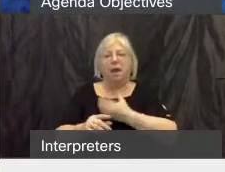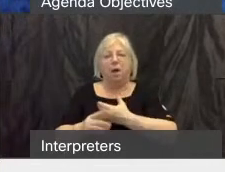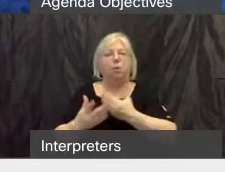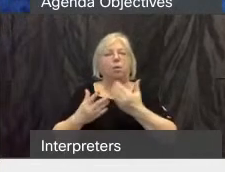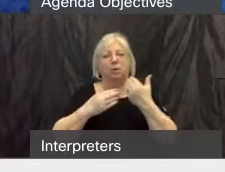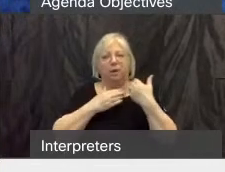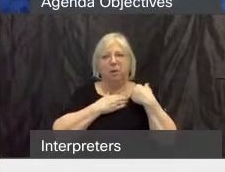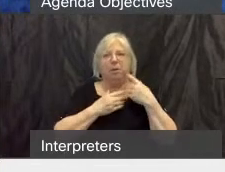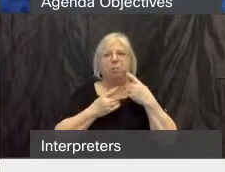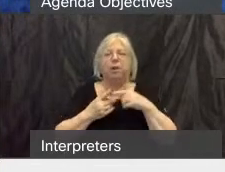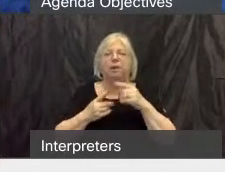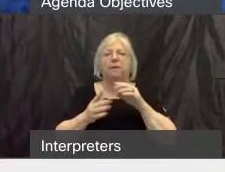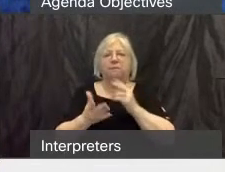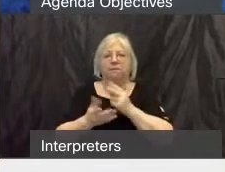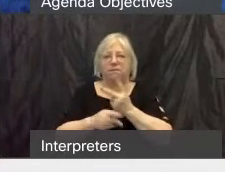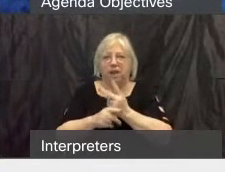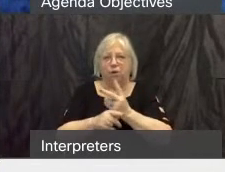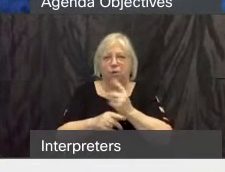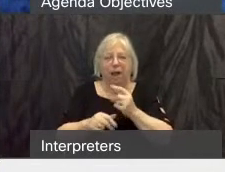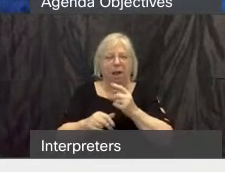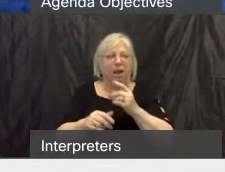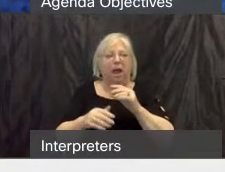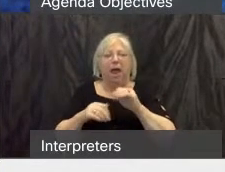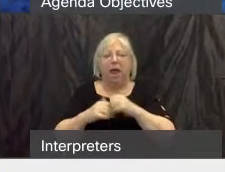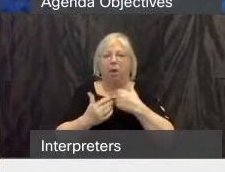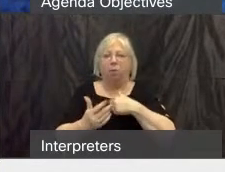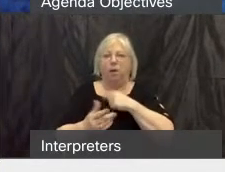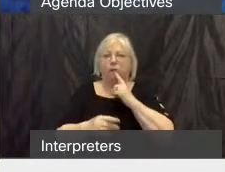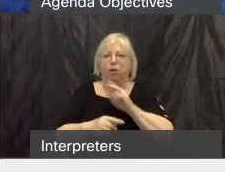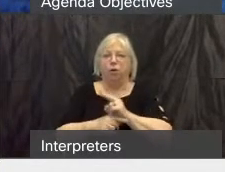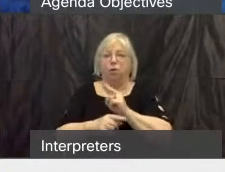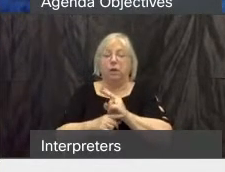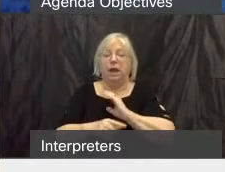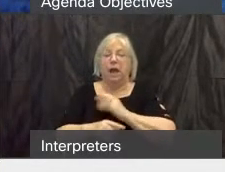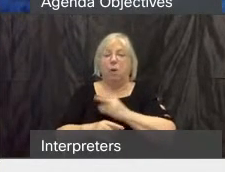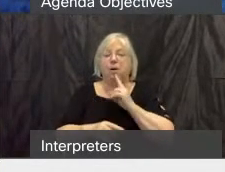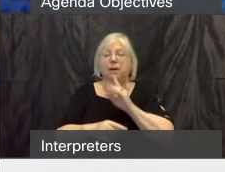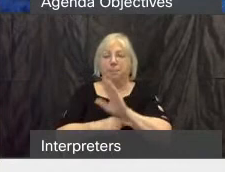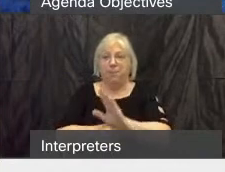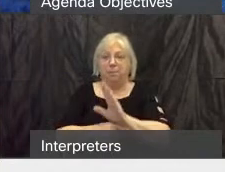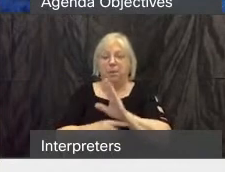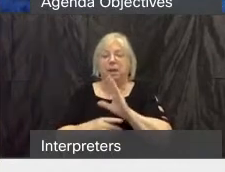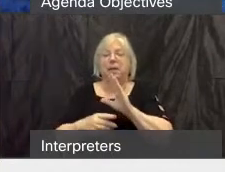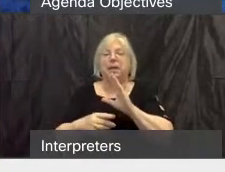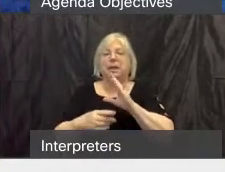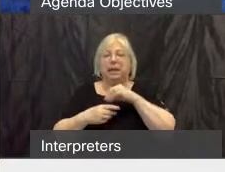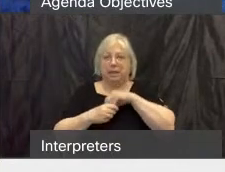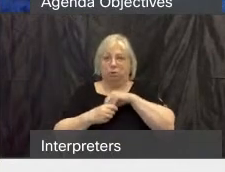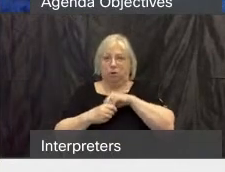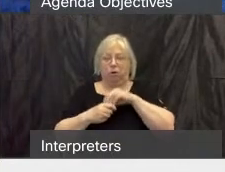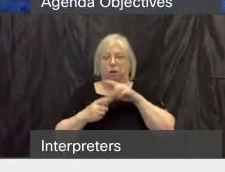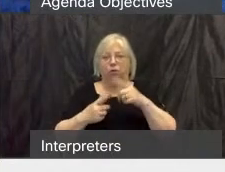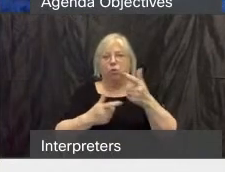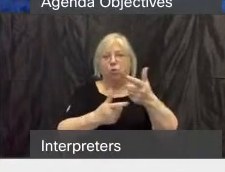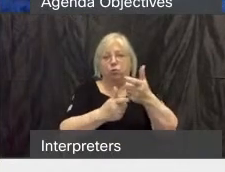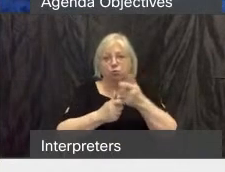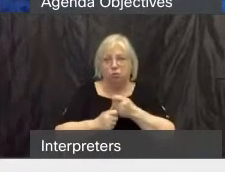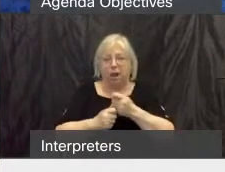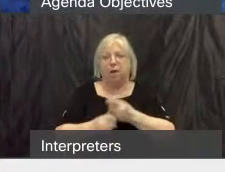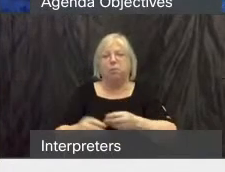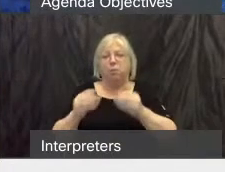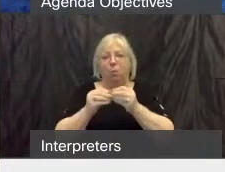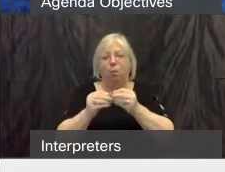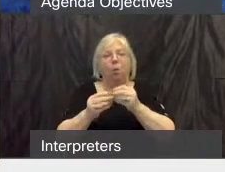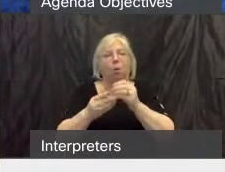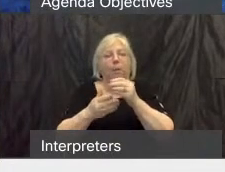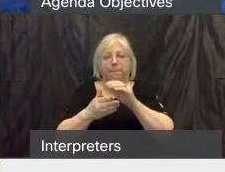our commitment that we're doing annually internally to attract additional dollars to help support and leverage